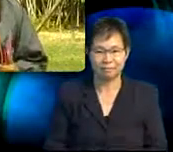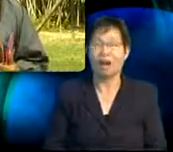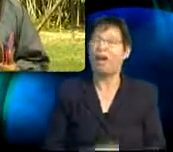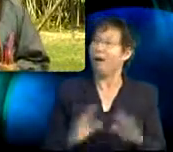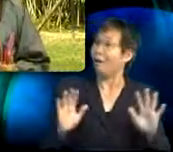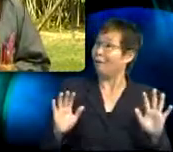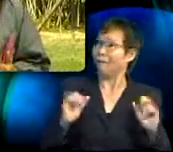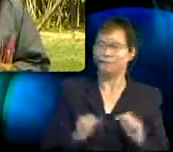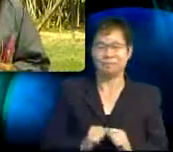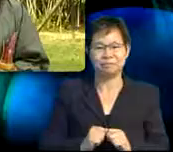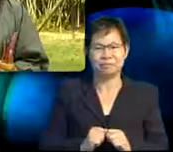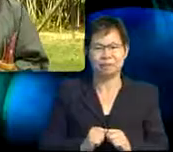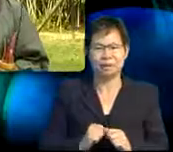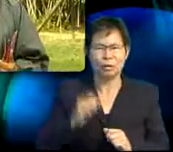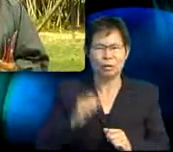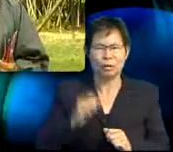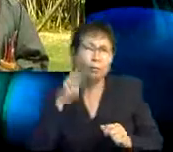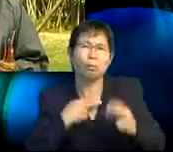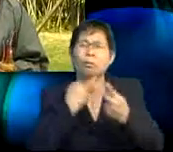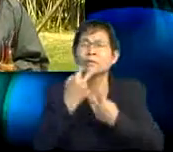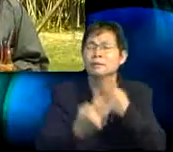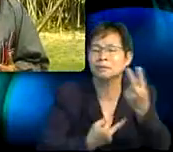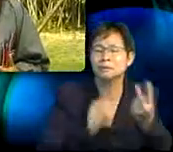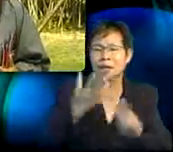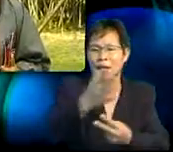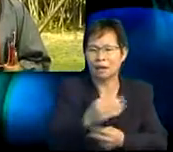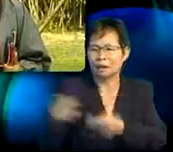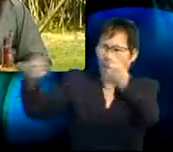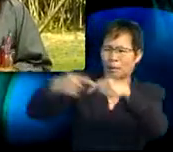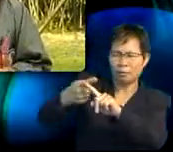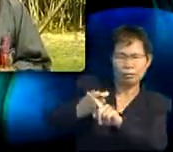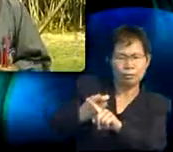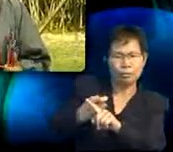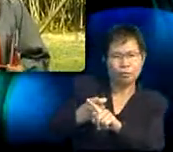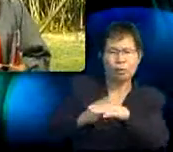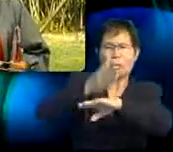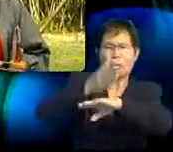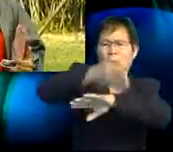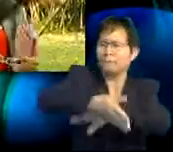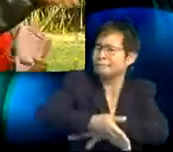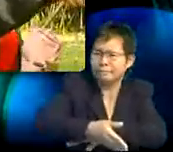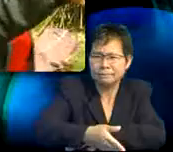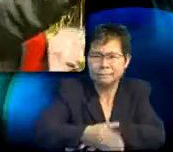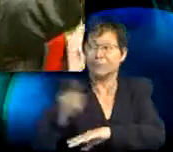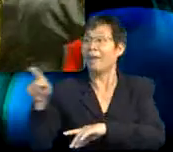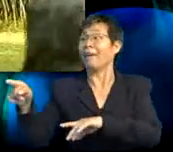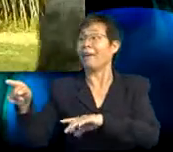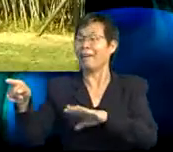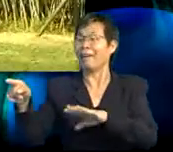Aha! Voices! And they're coming from over